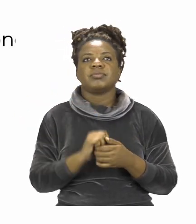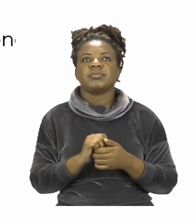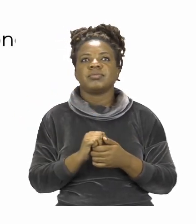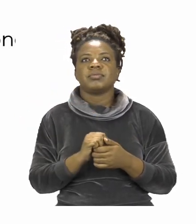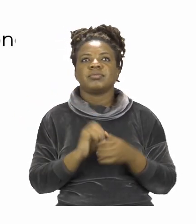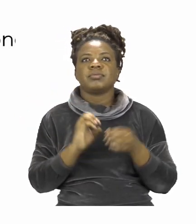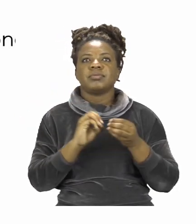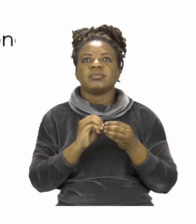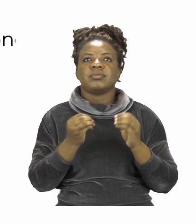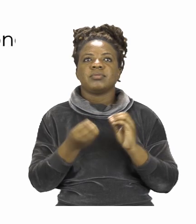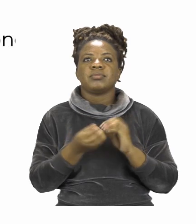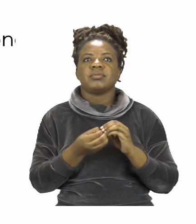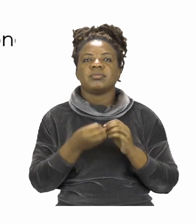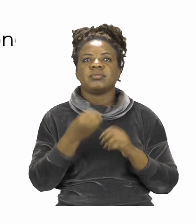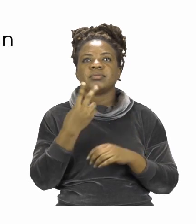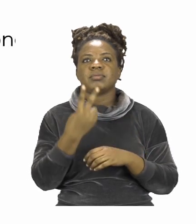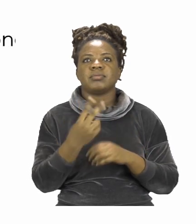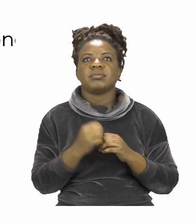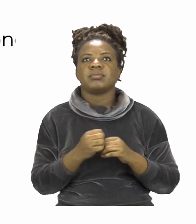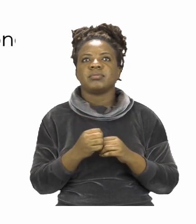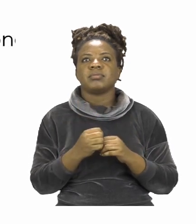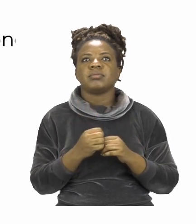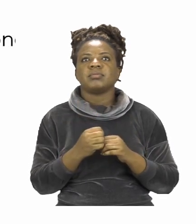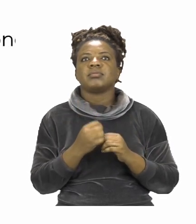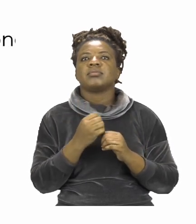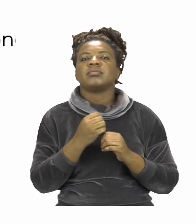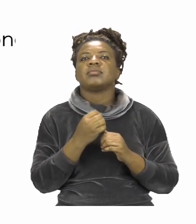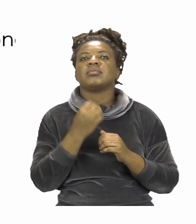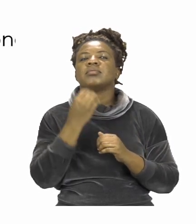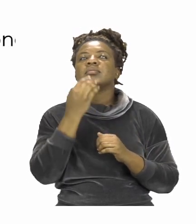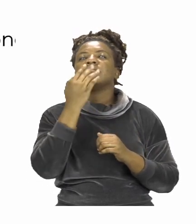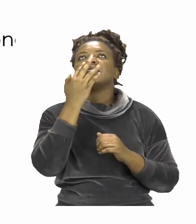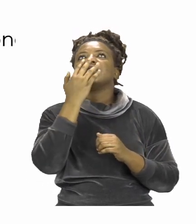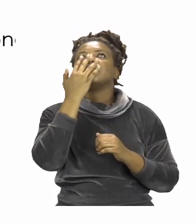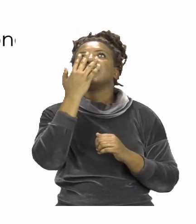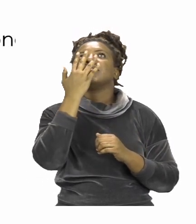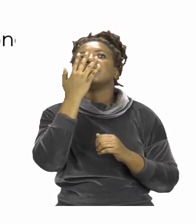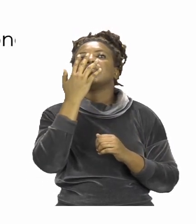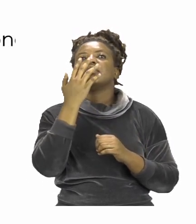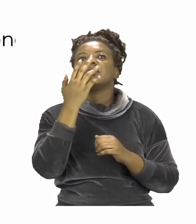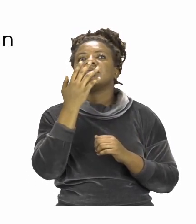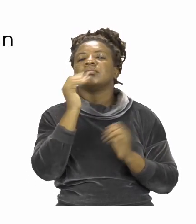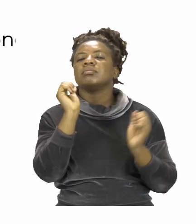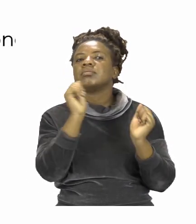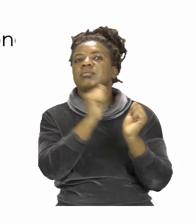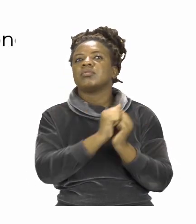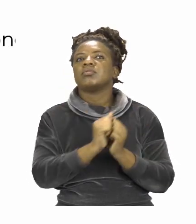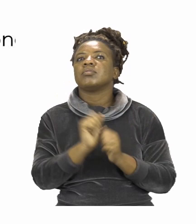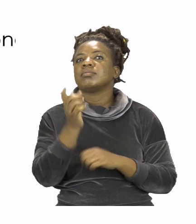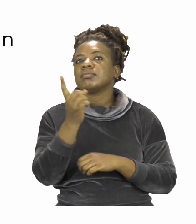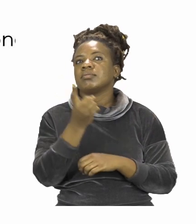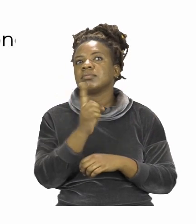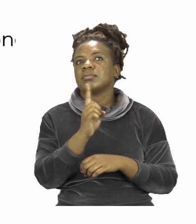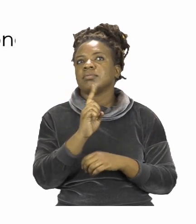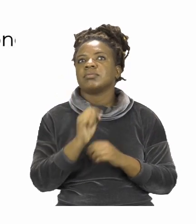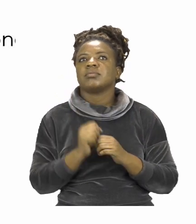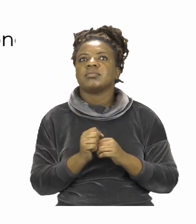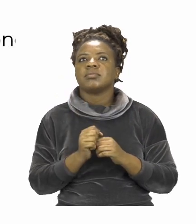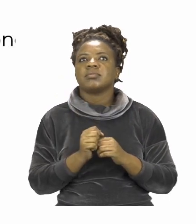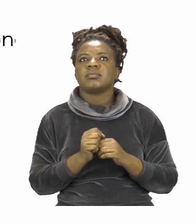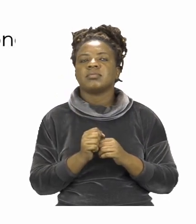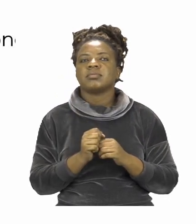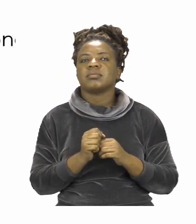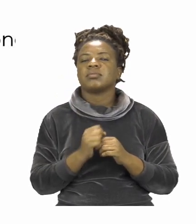Number 2 says, with what do you smell? With what do you